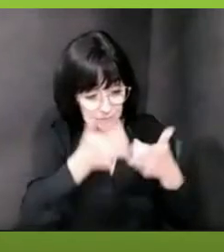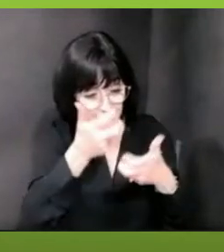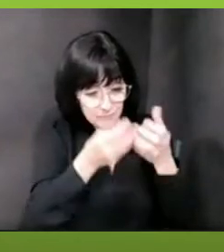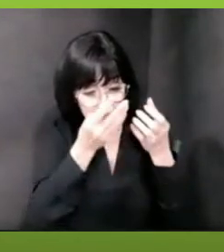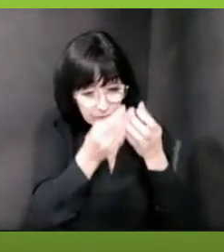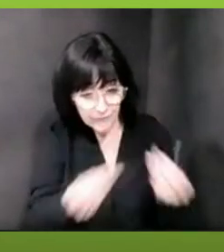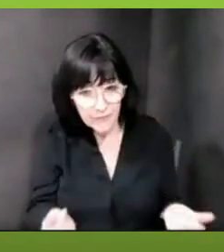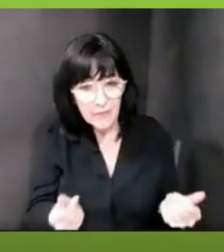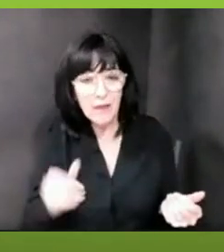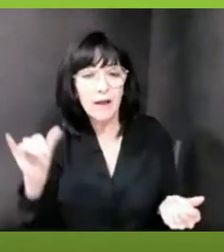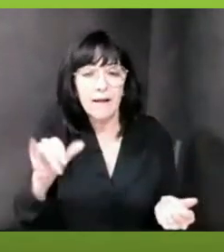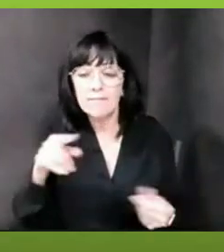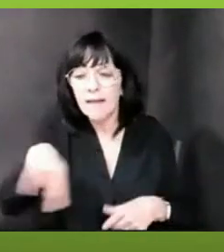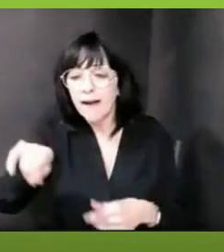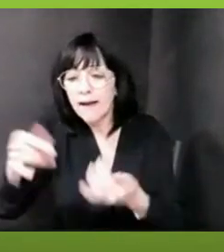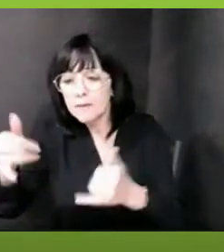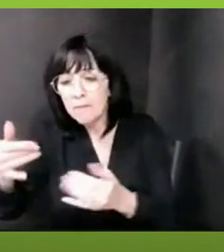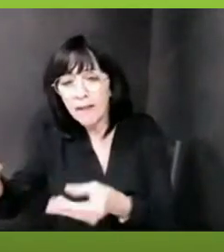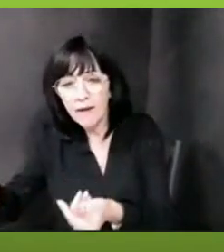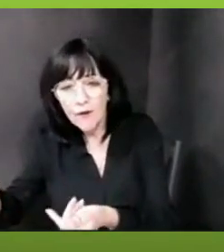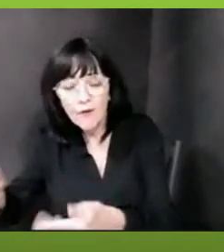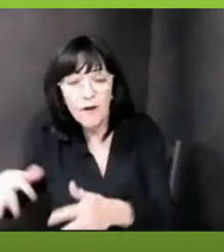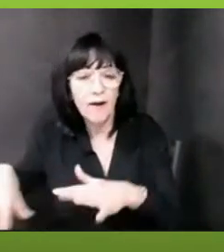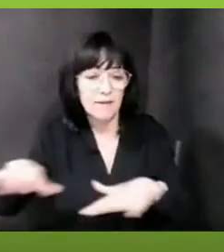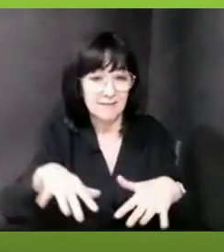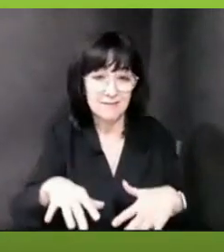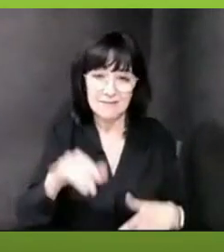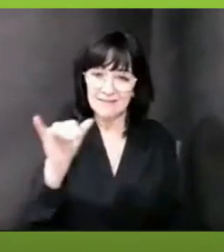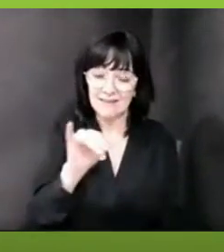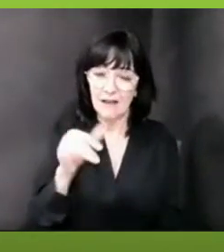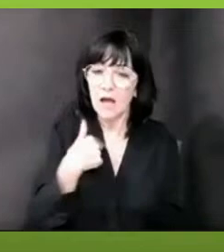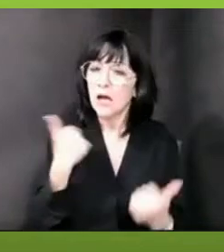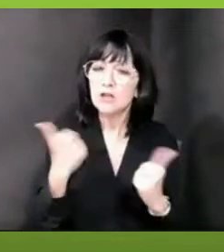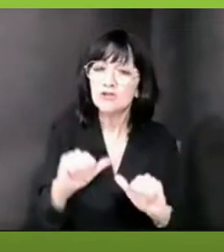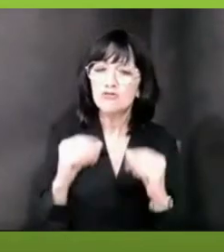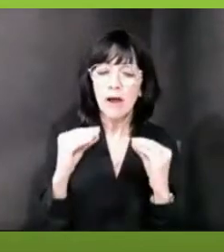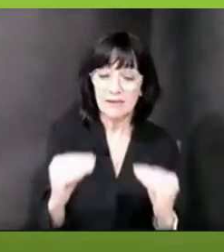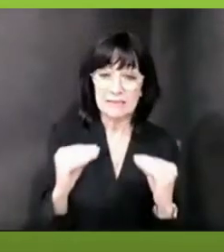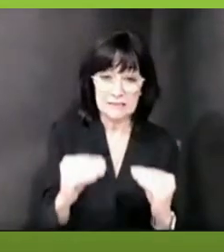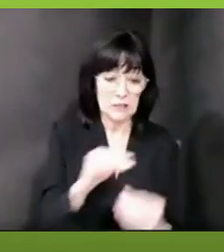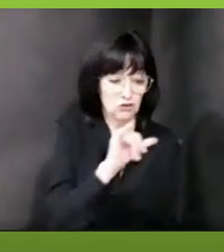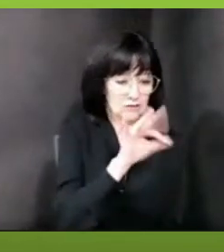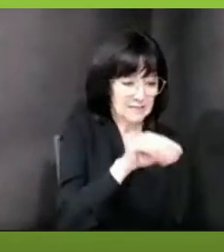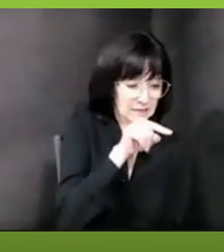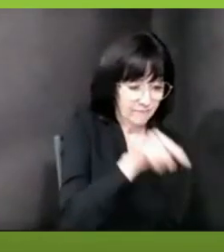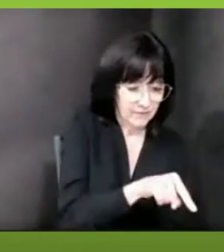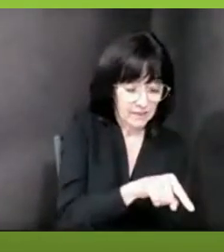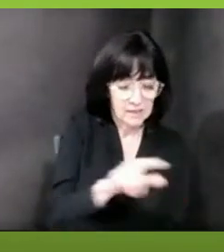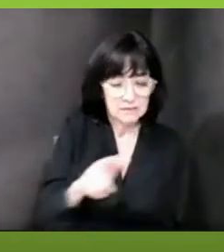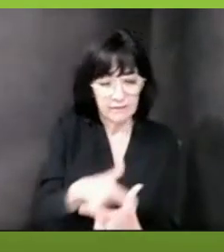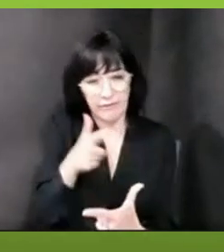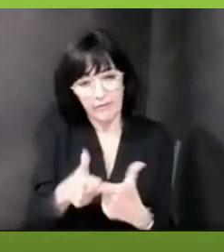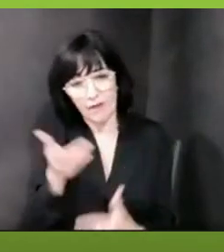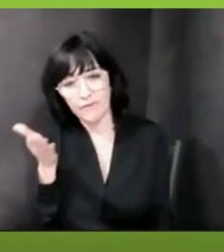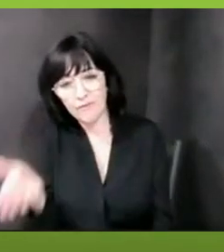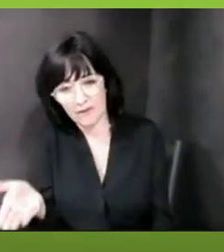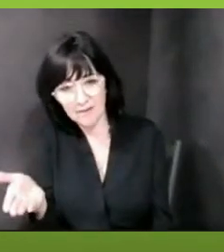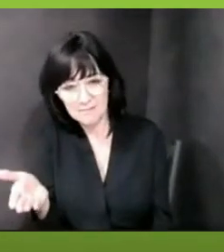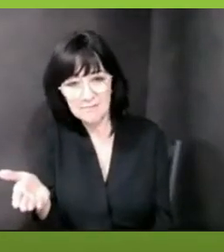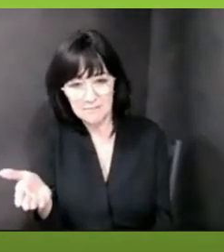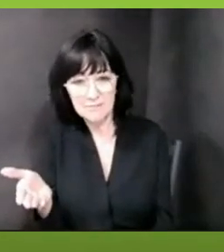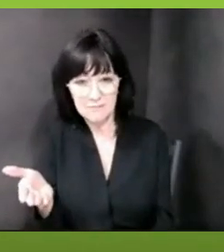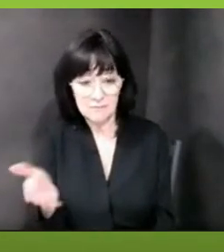if this happens, then this happens, right? So the if-then statements is not. And then what